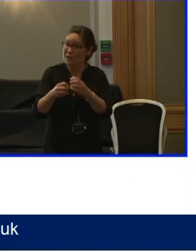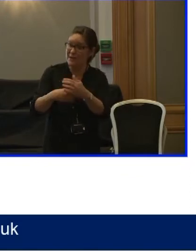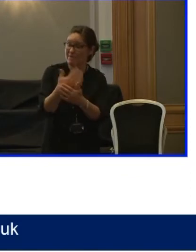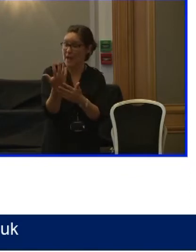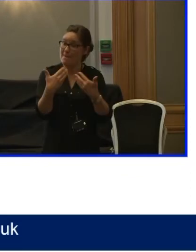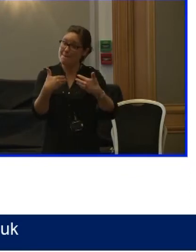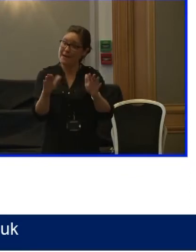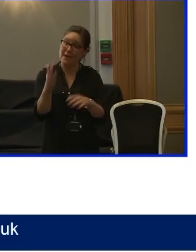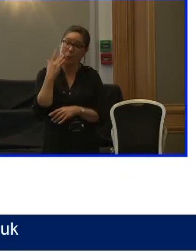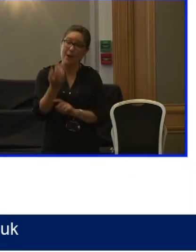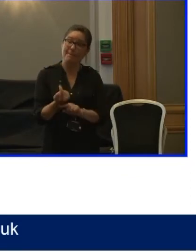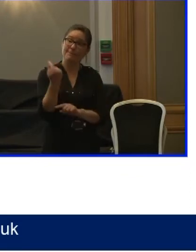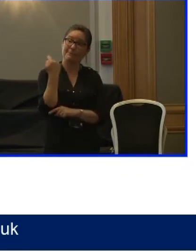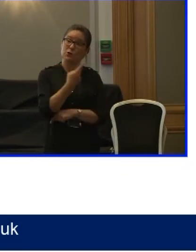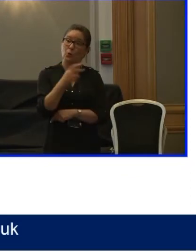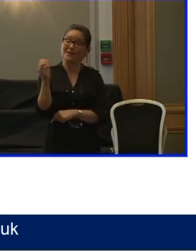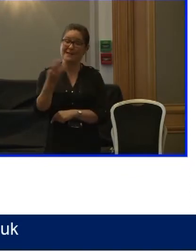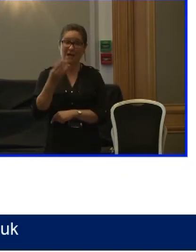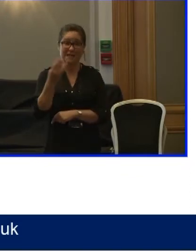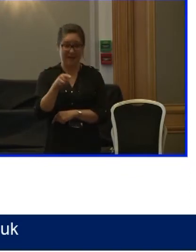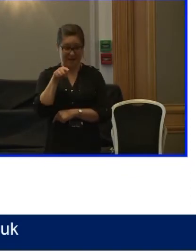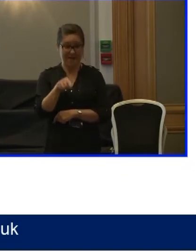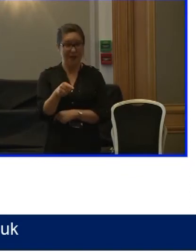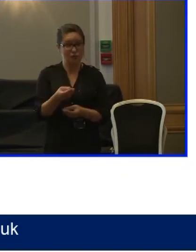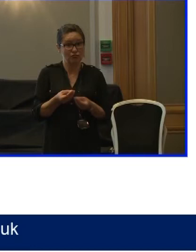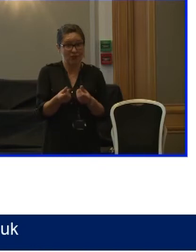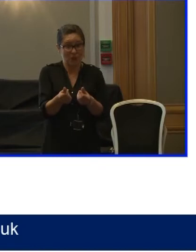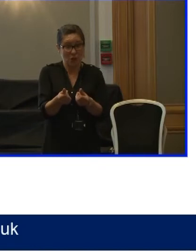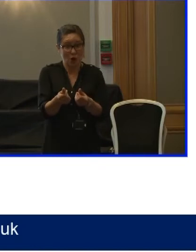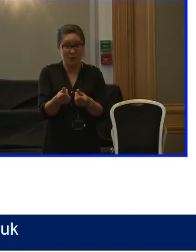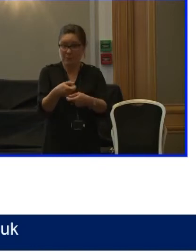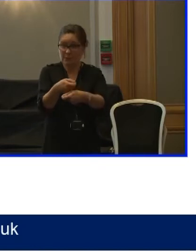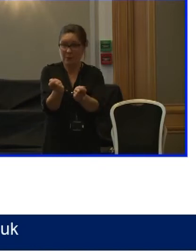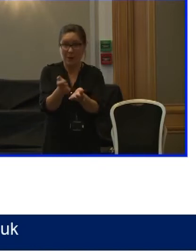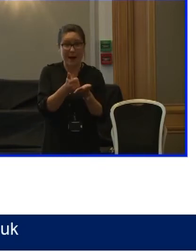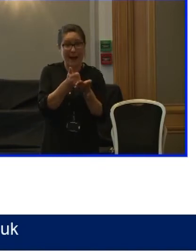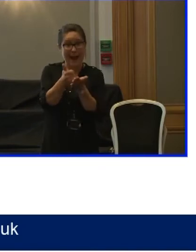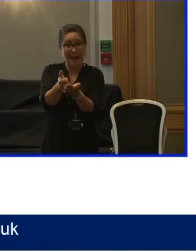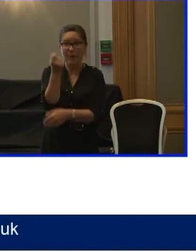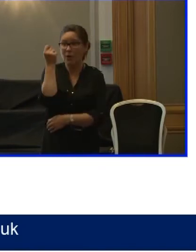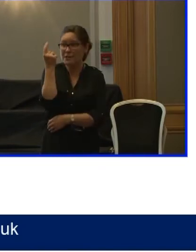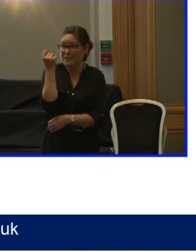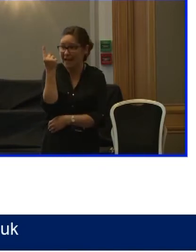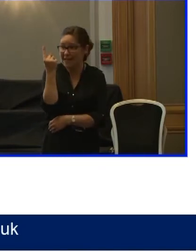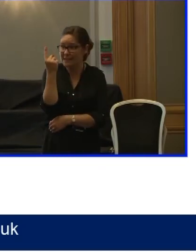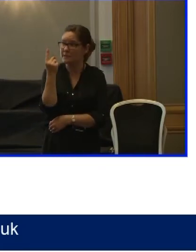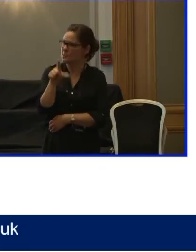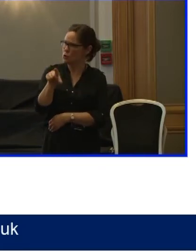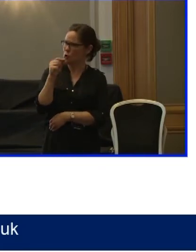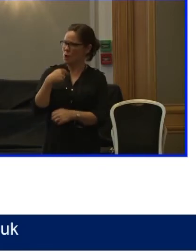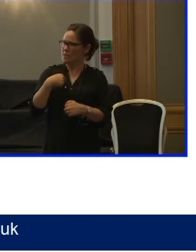the 2019 survey, is now helping people understand their choices. They estimate,